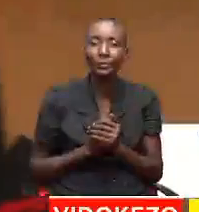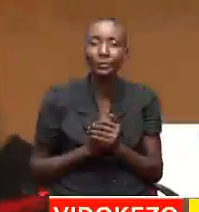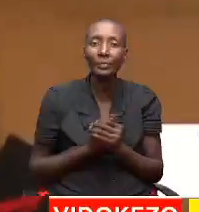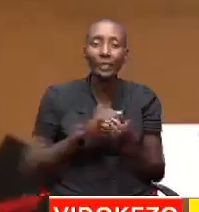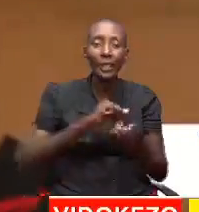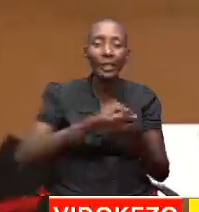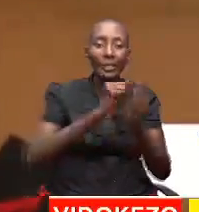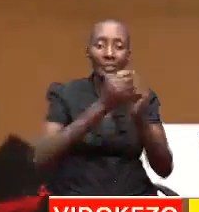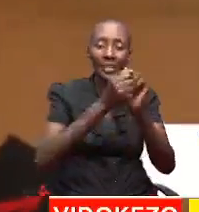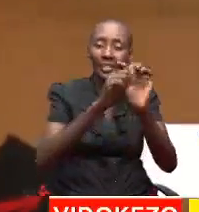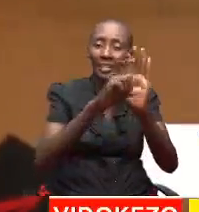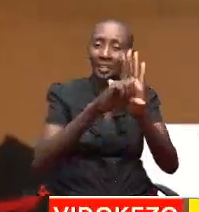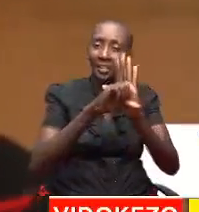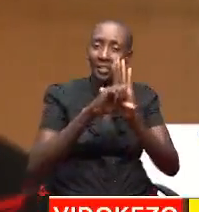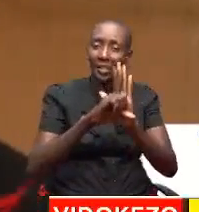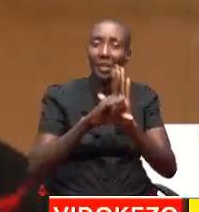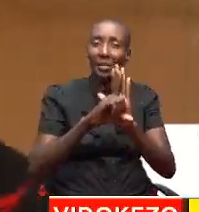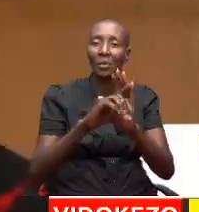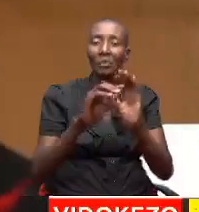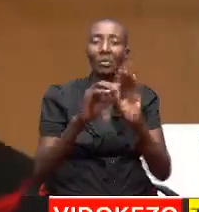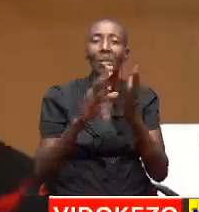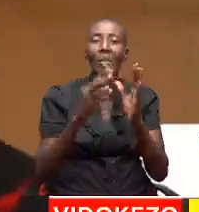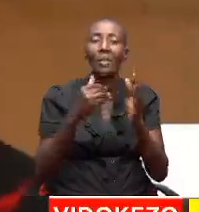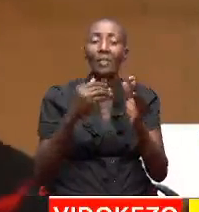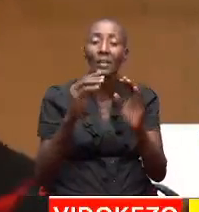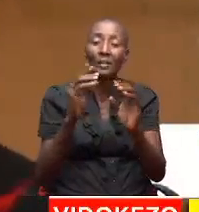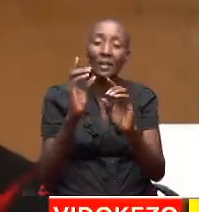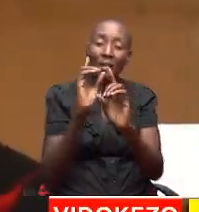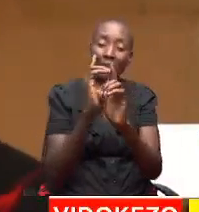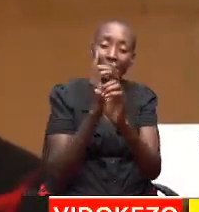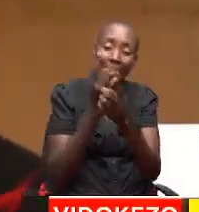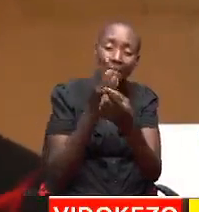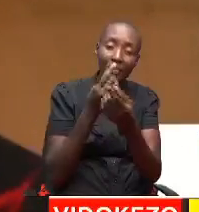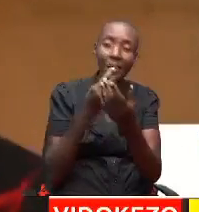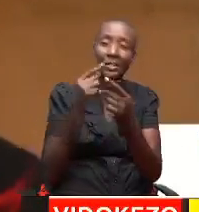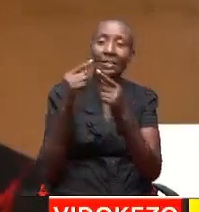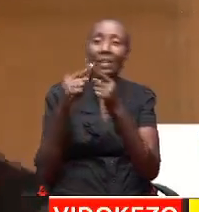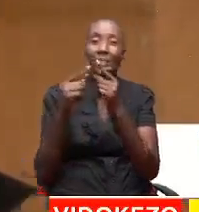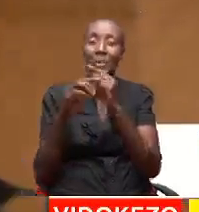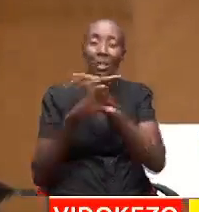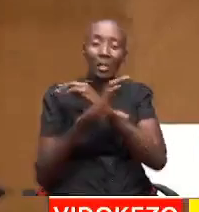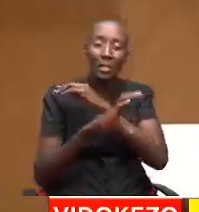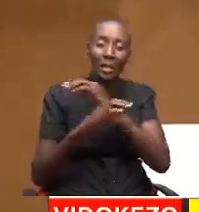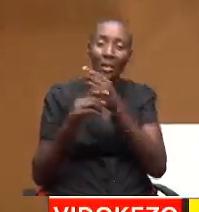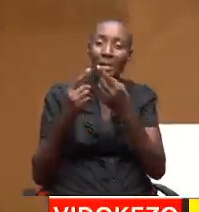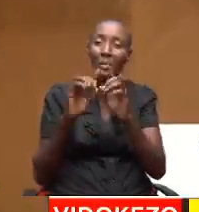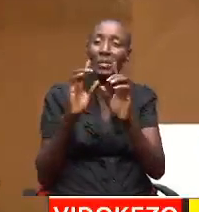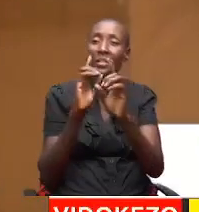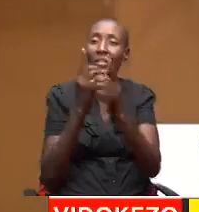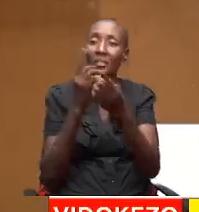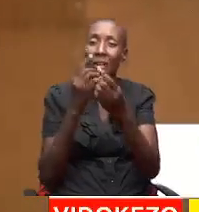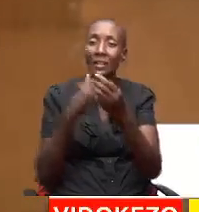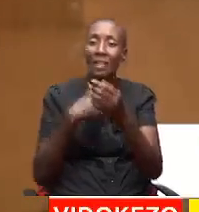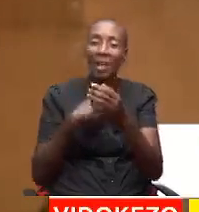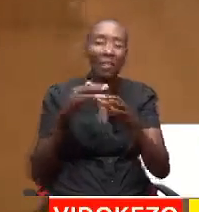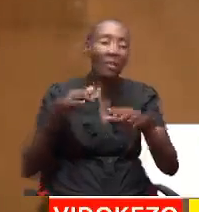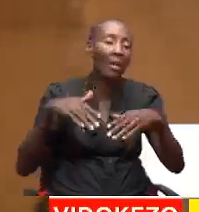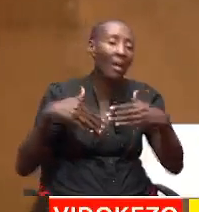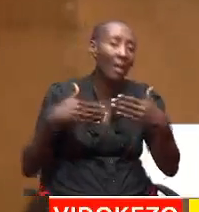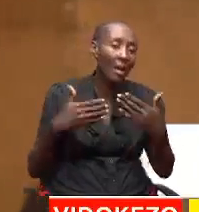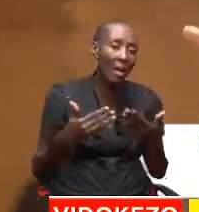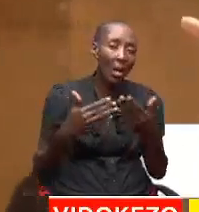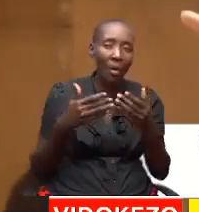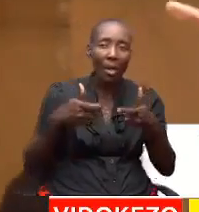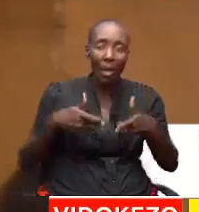of laws that will make difference in this country, but what will make the difference in this country is